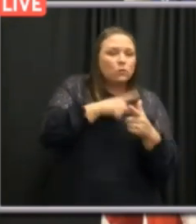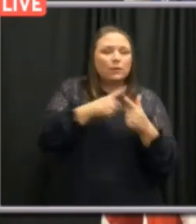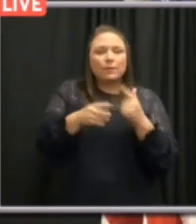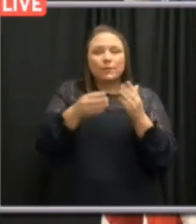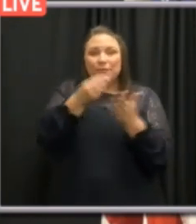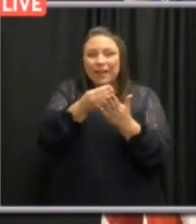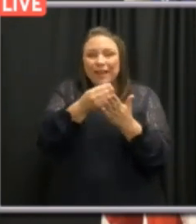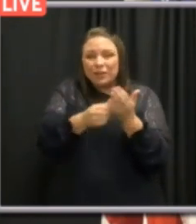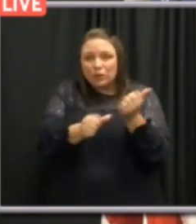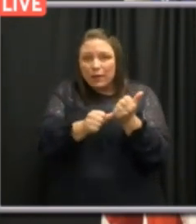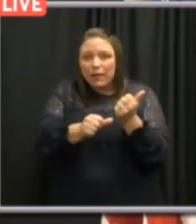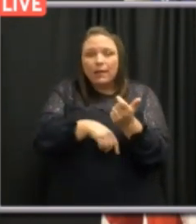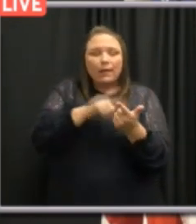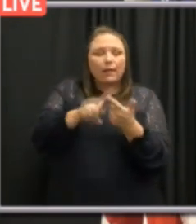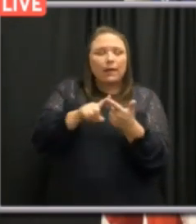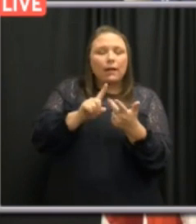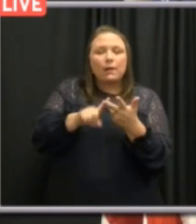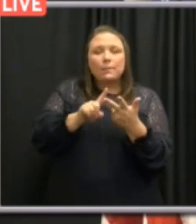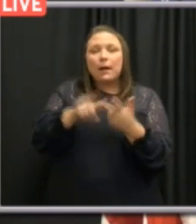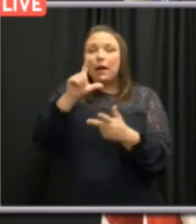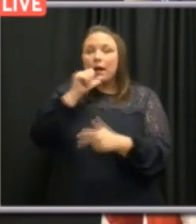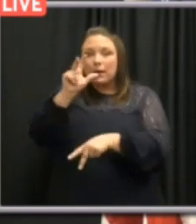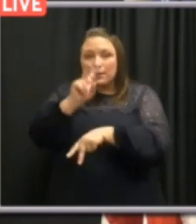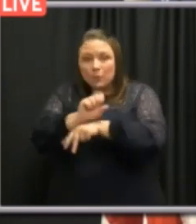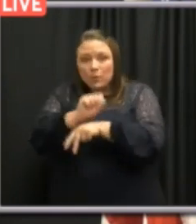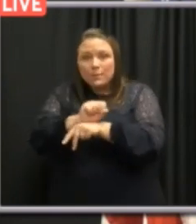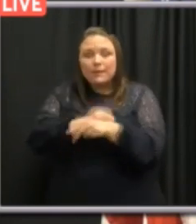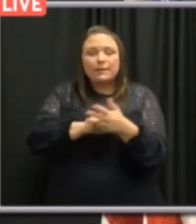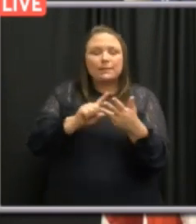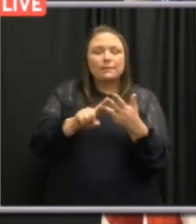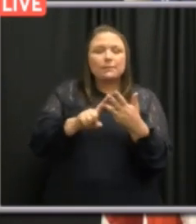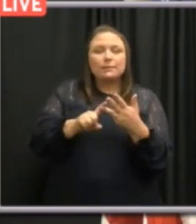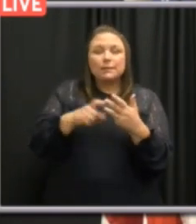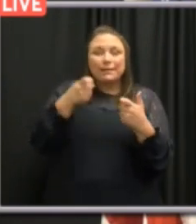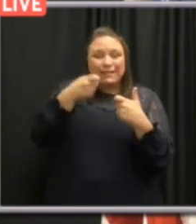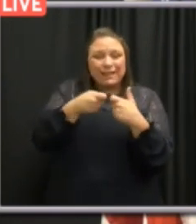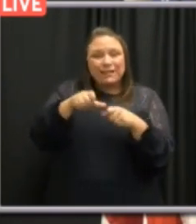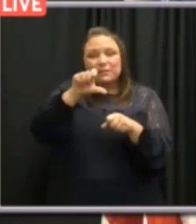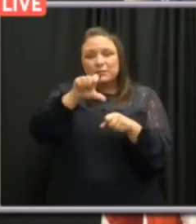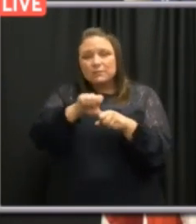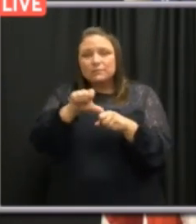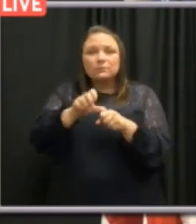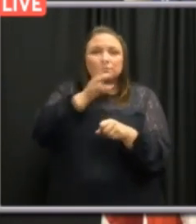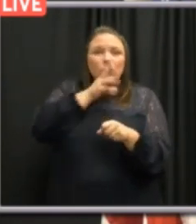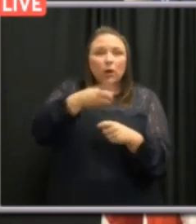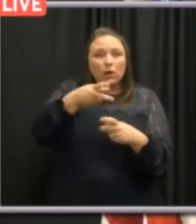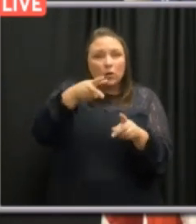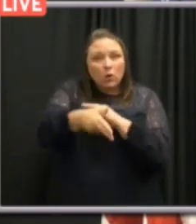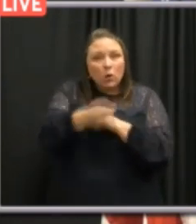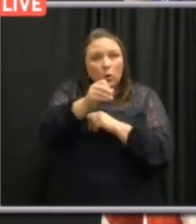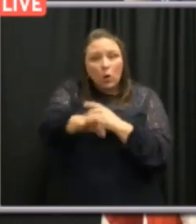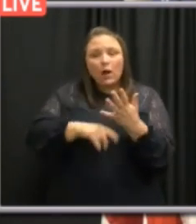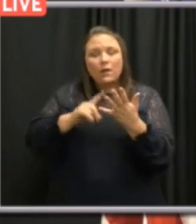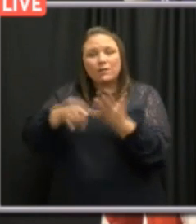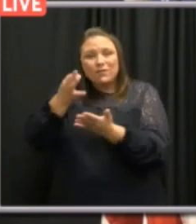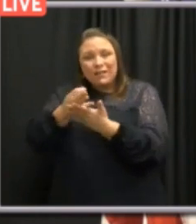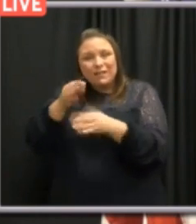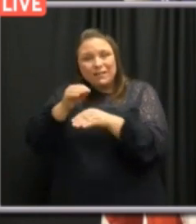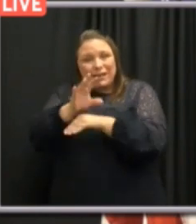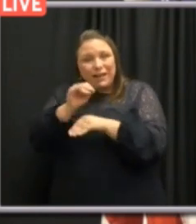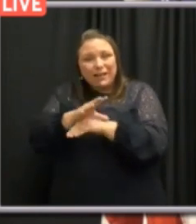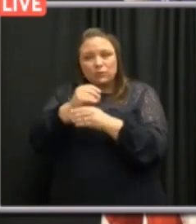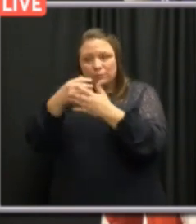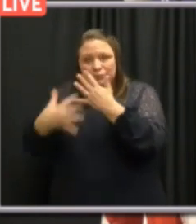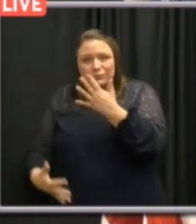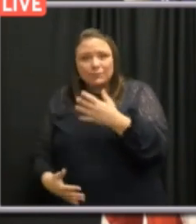assistance, unemployment services, utility shutoffs, financial counseling, and more. If you are a